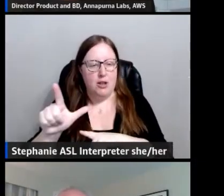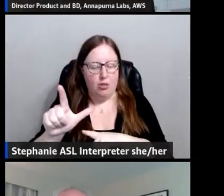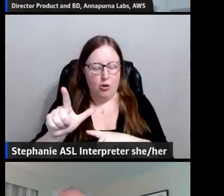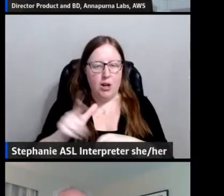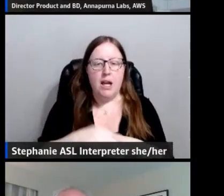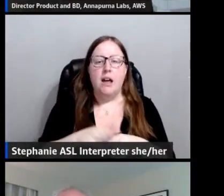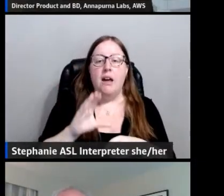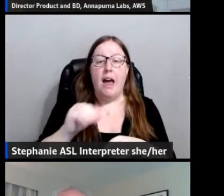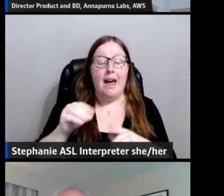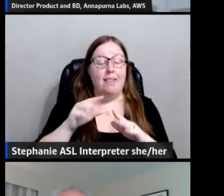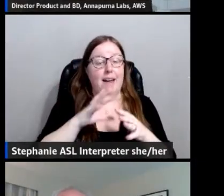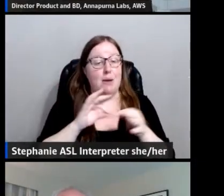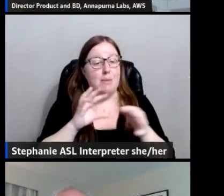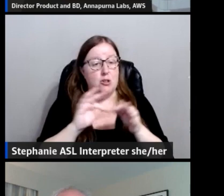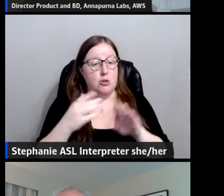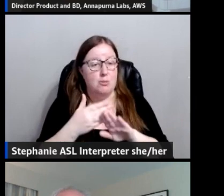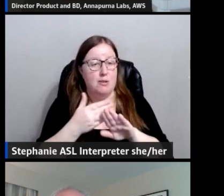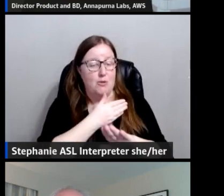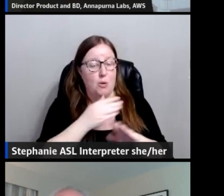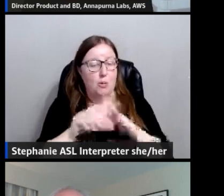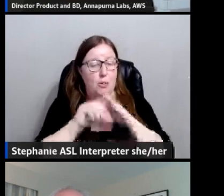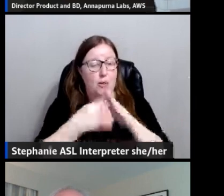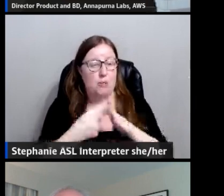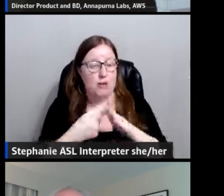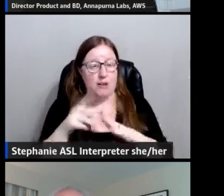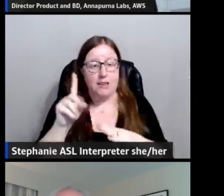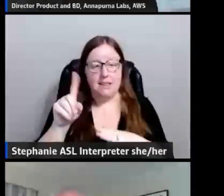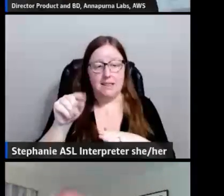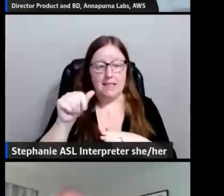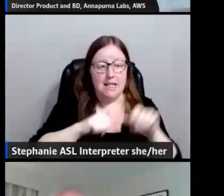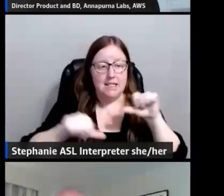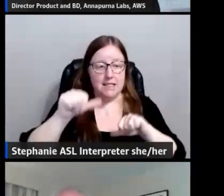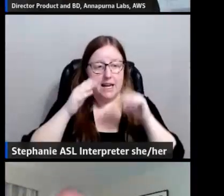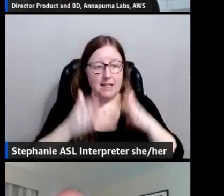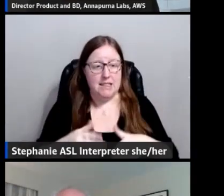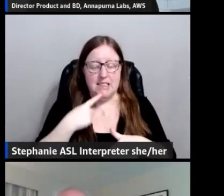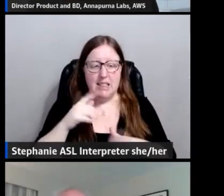the beginning, if you remember, the data scientist that said